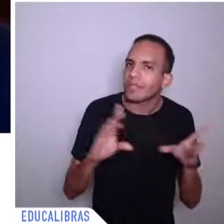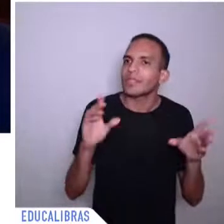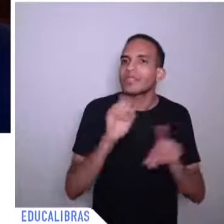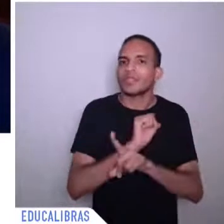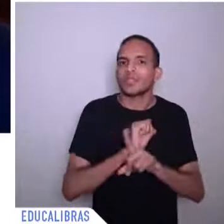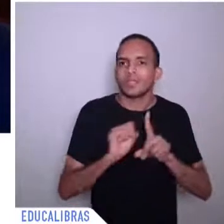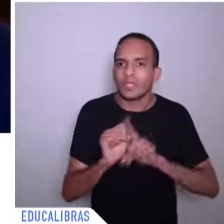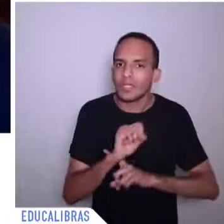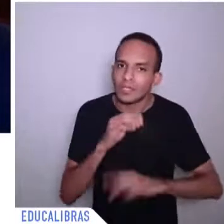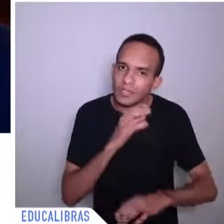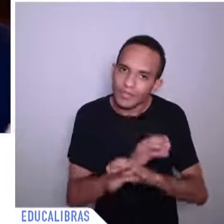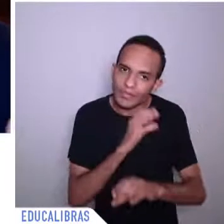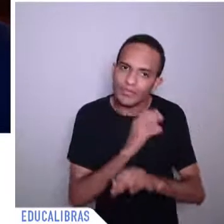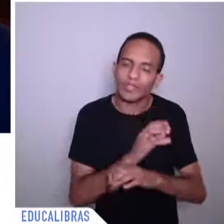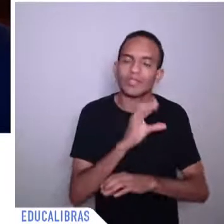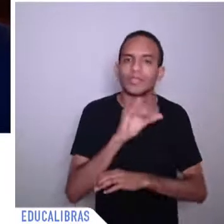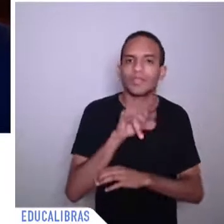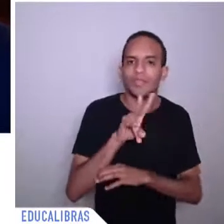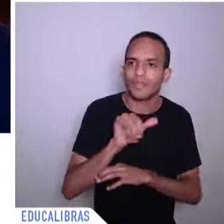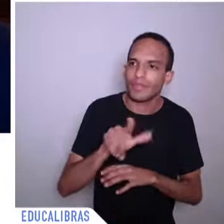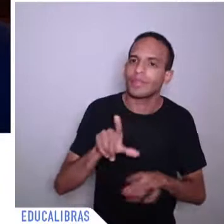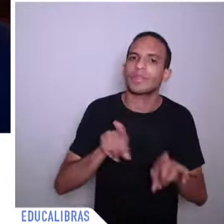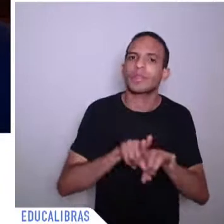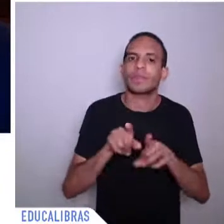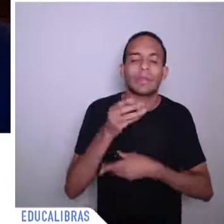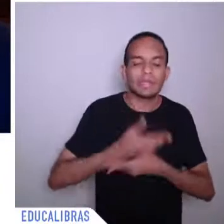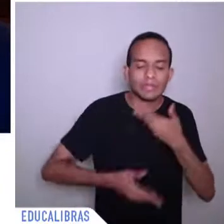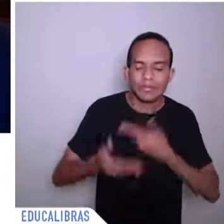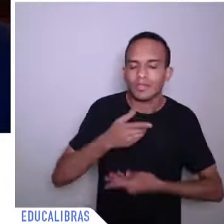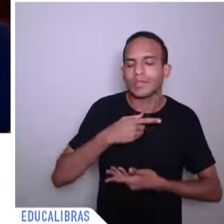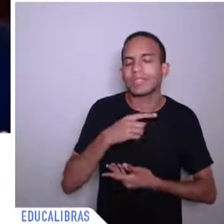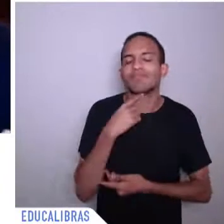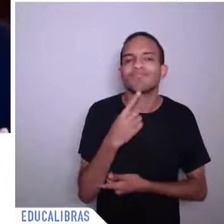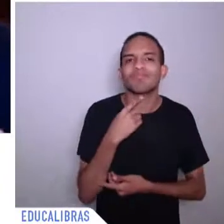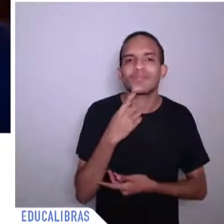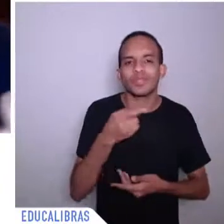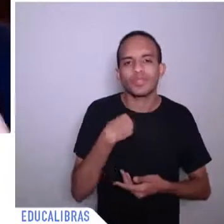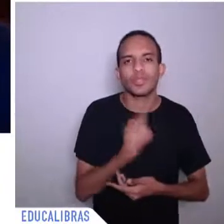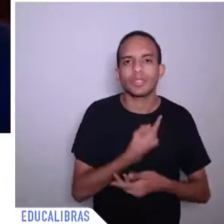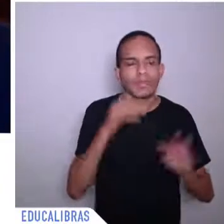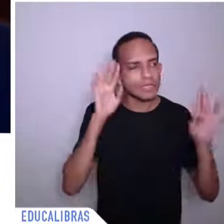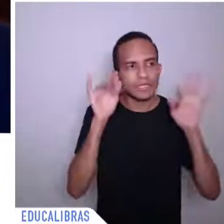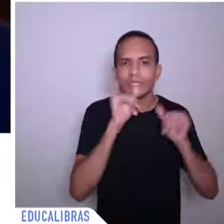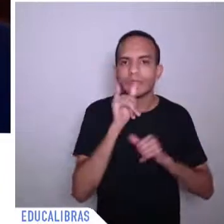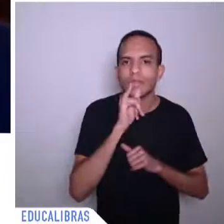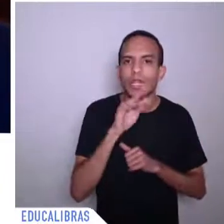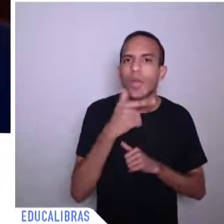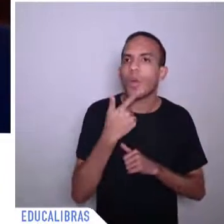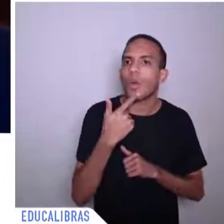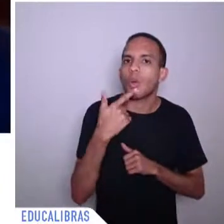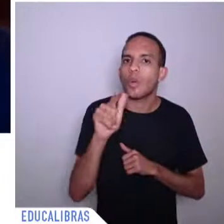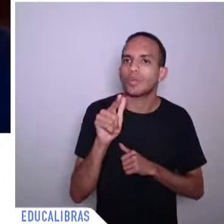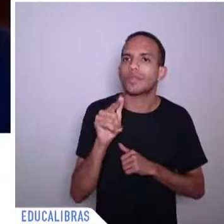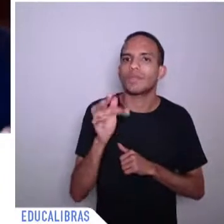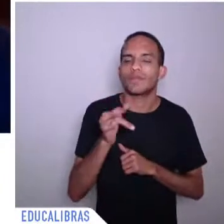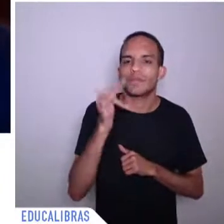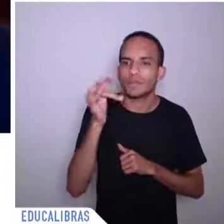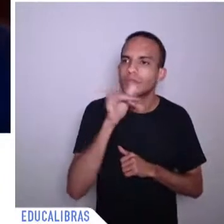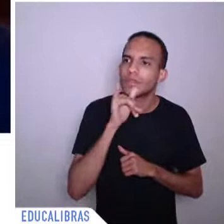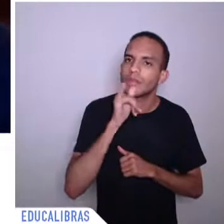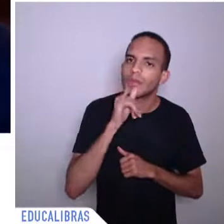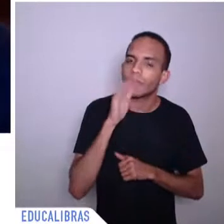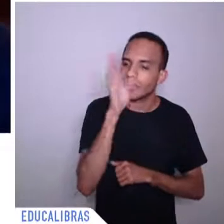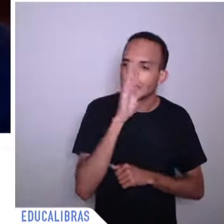school, ideas of democracy, civil society, participation. It is impossible to think that the